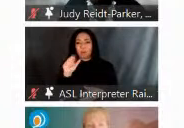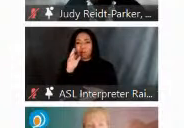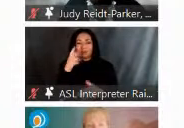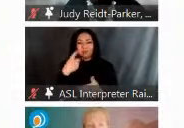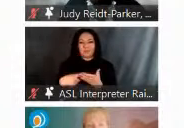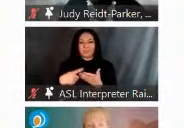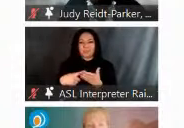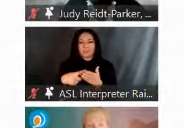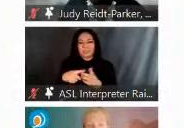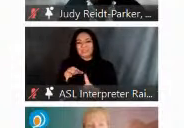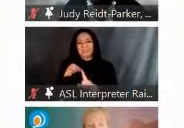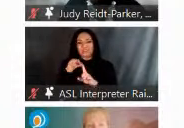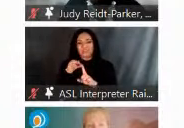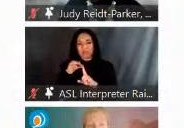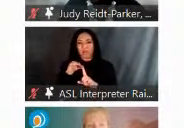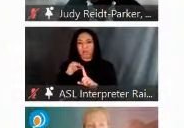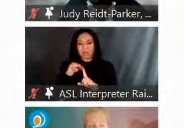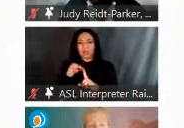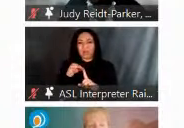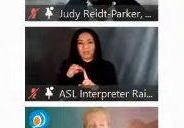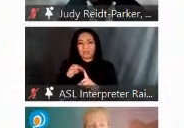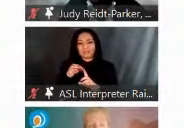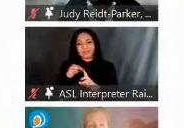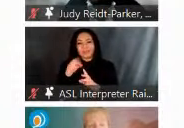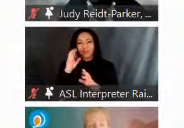networks. Next slide.